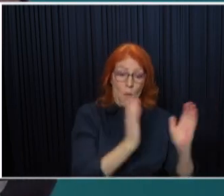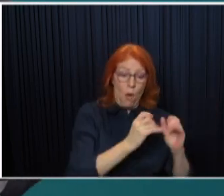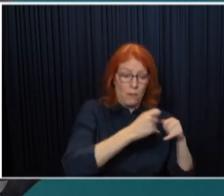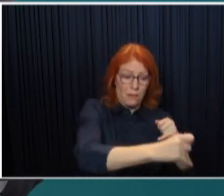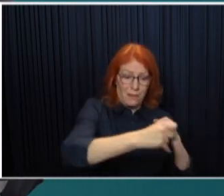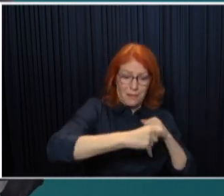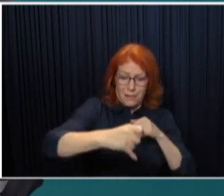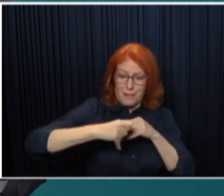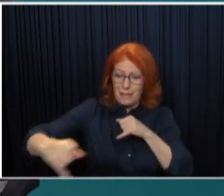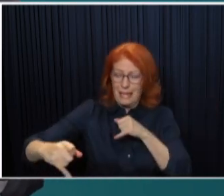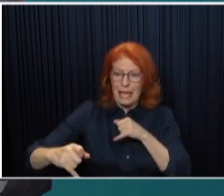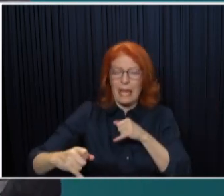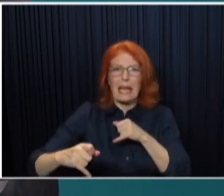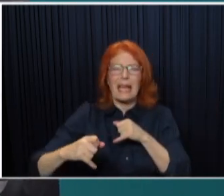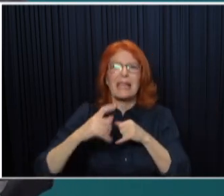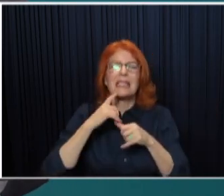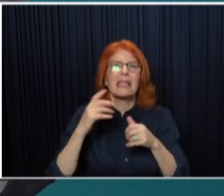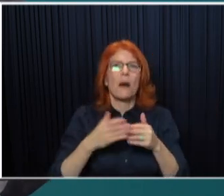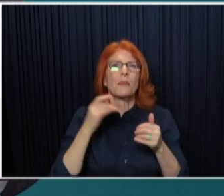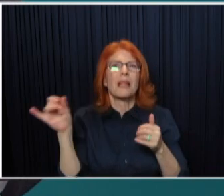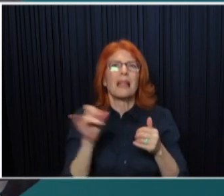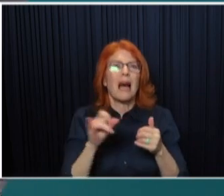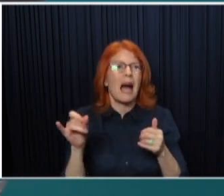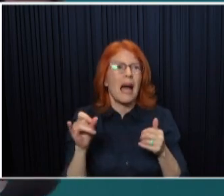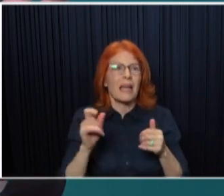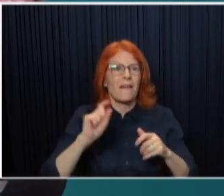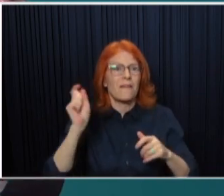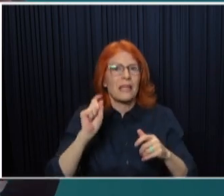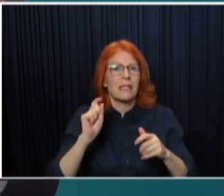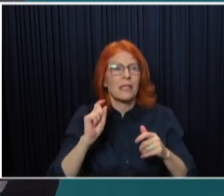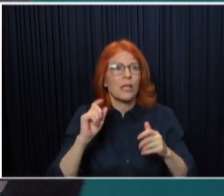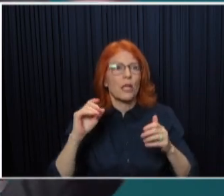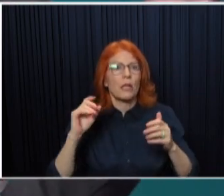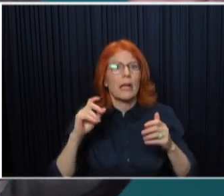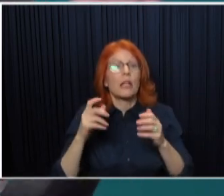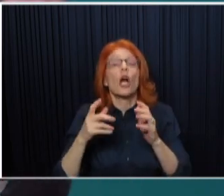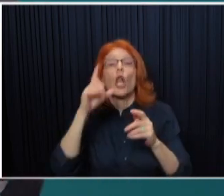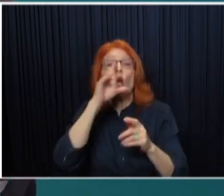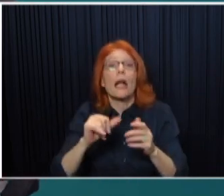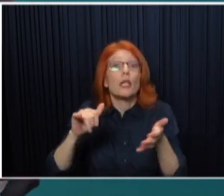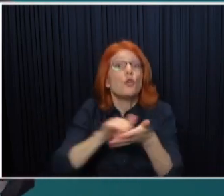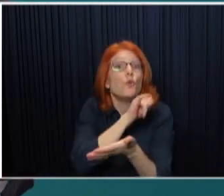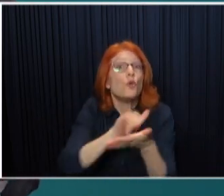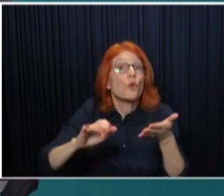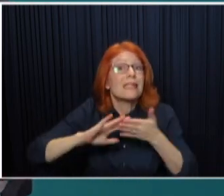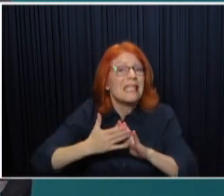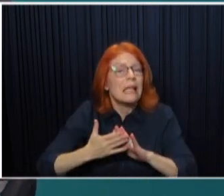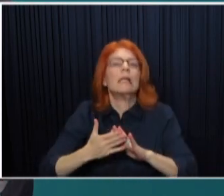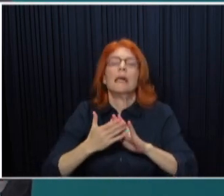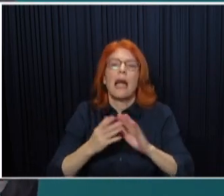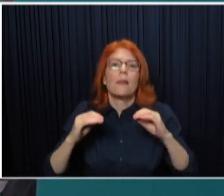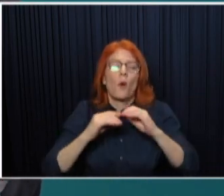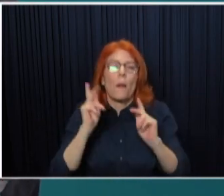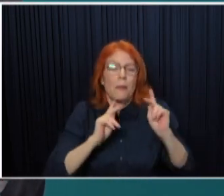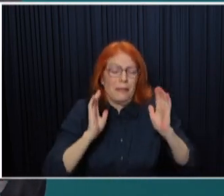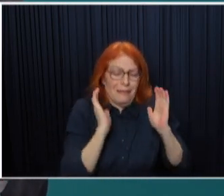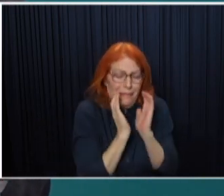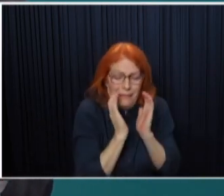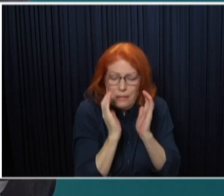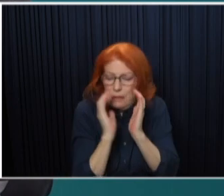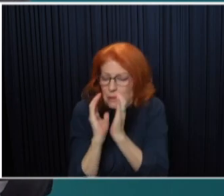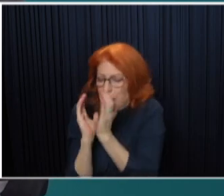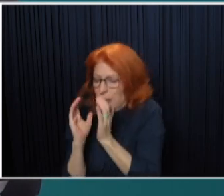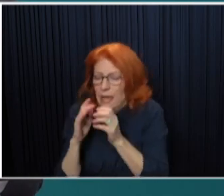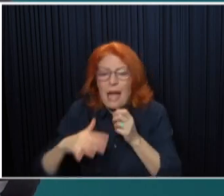actually concentrated. It was almost like, okay, we're going to make Phoenix into New York City, and people were going to be more tightly packed into these